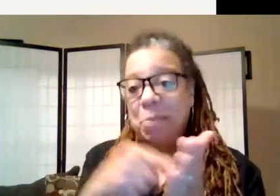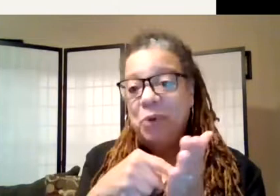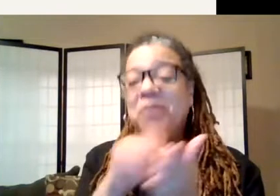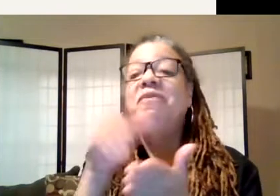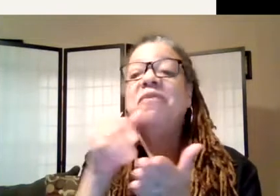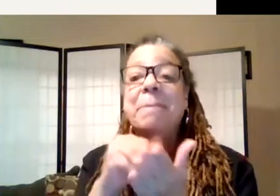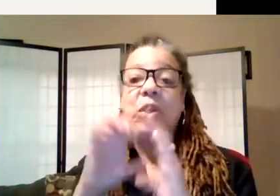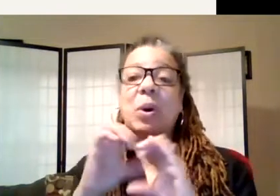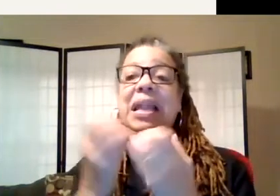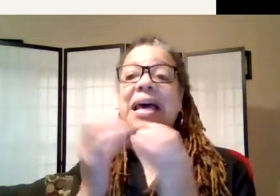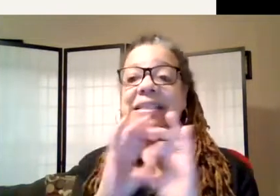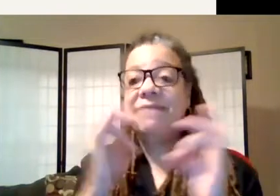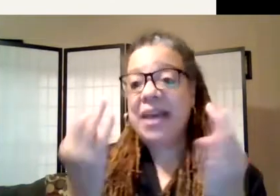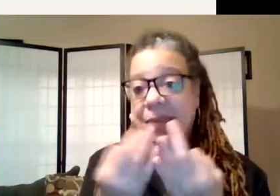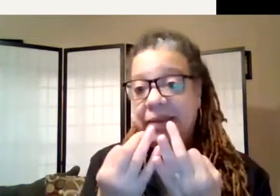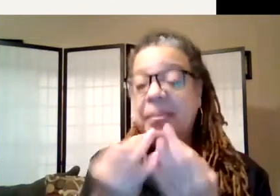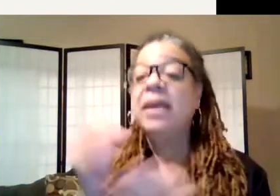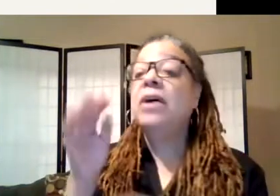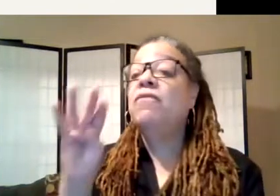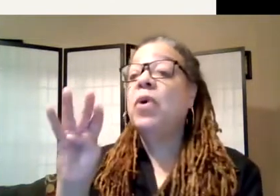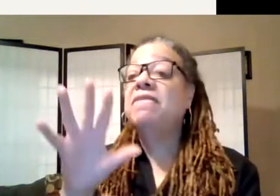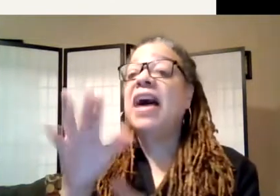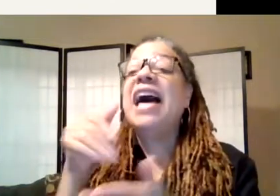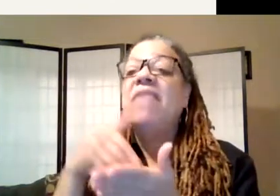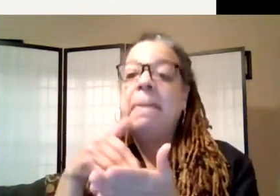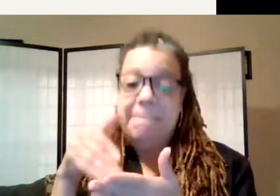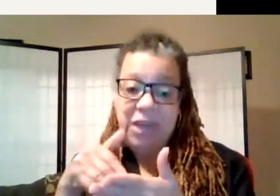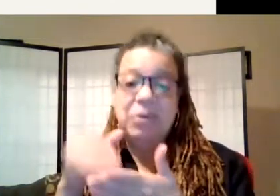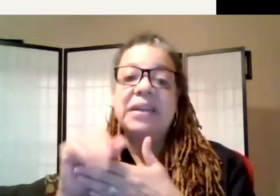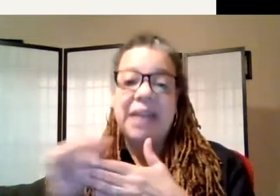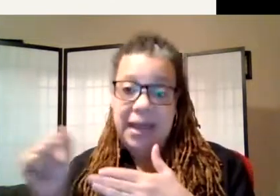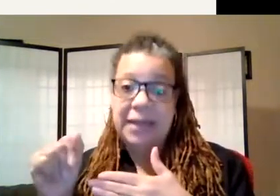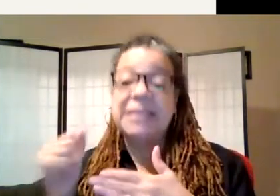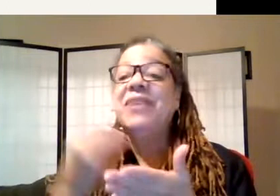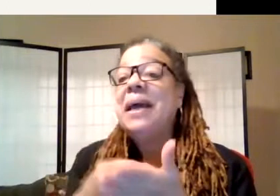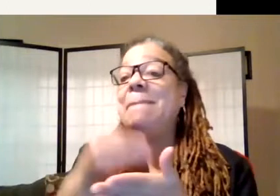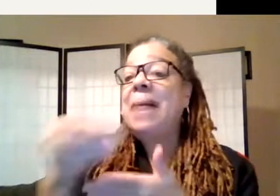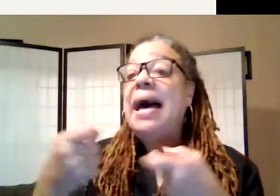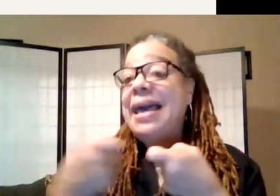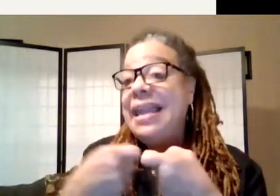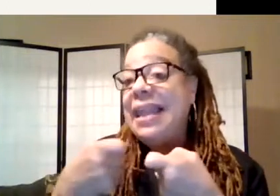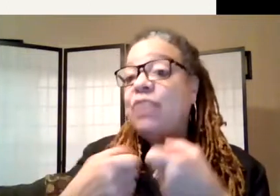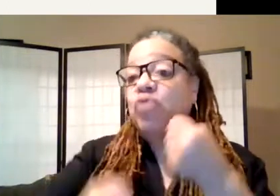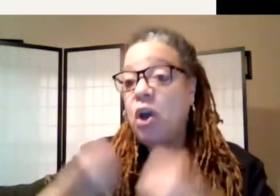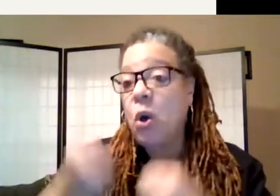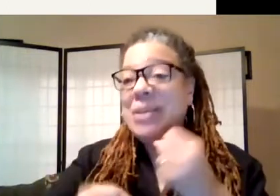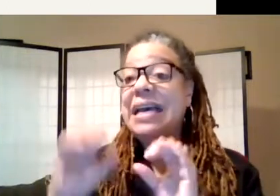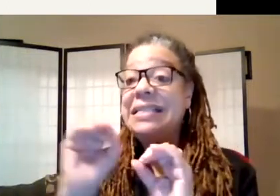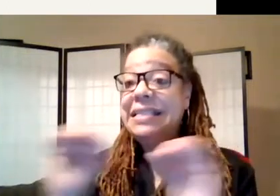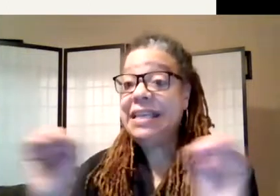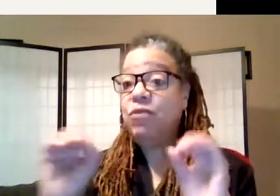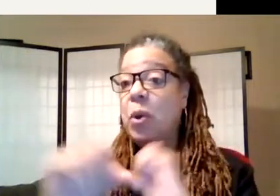provides nearly $45 billion in subsidies to help low-income, middle-income families purchase electric vehicles and zero-emission vehicles.